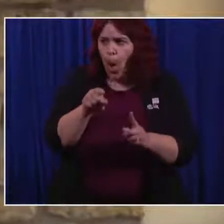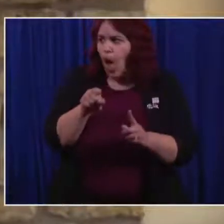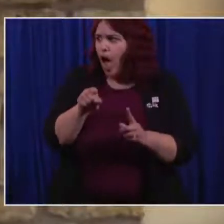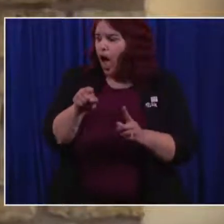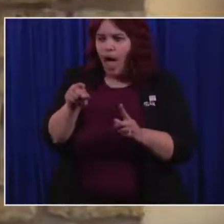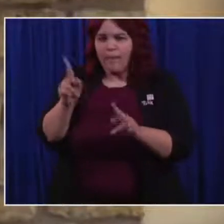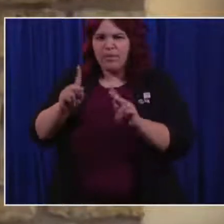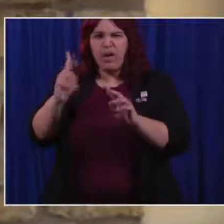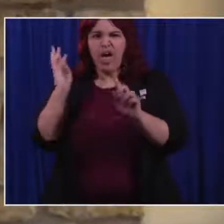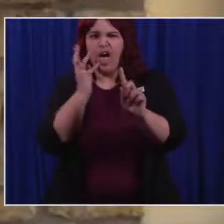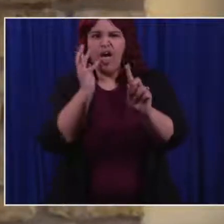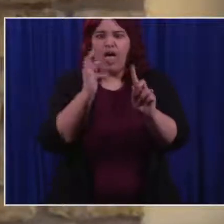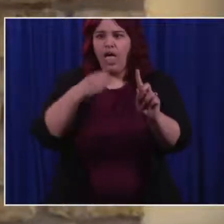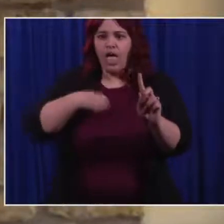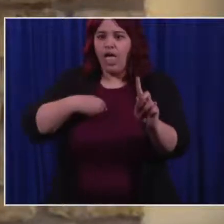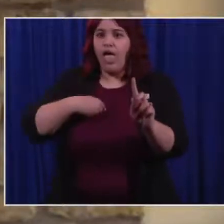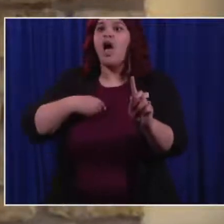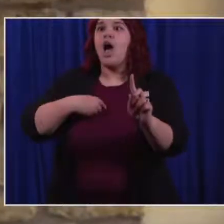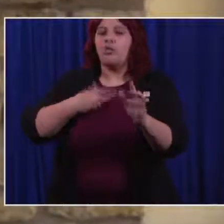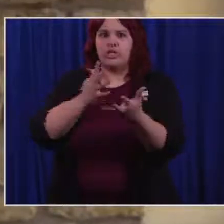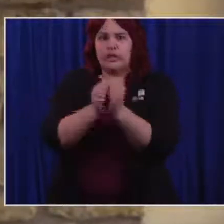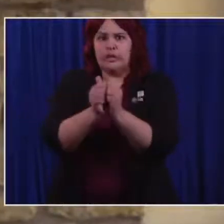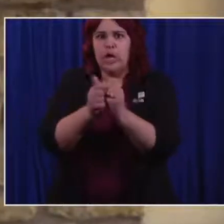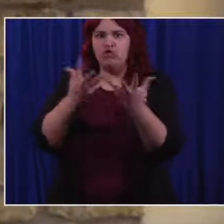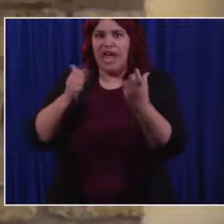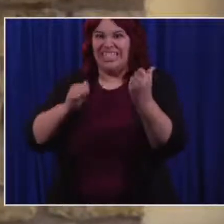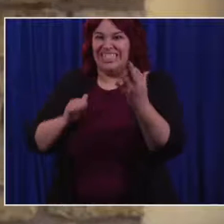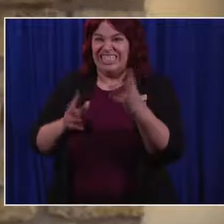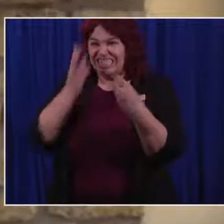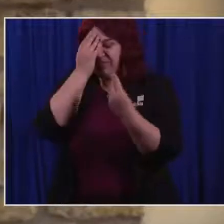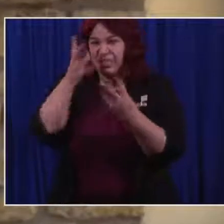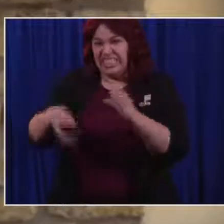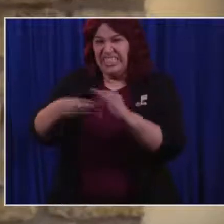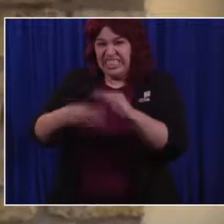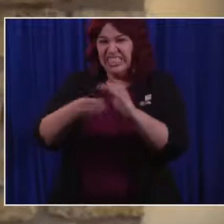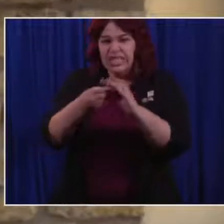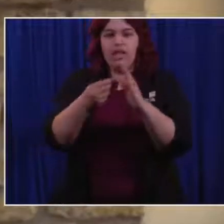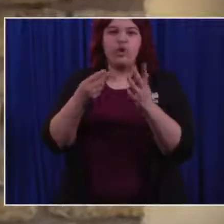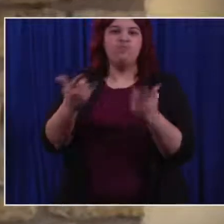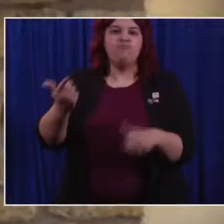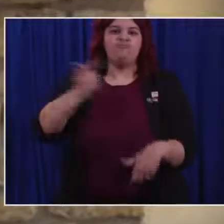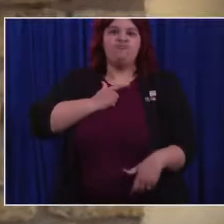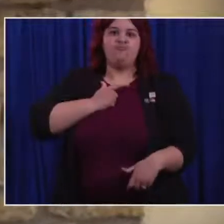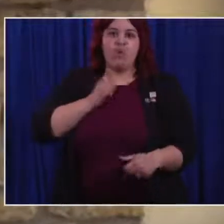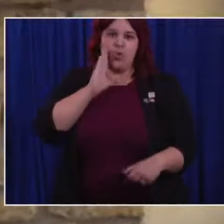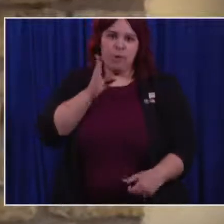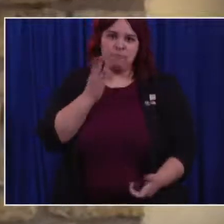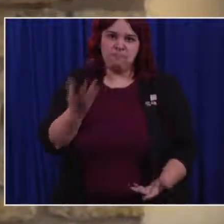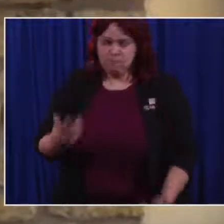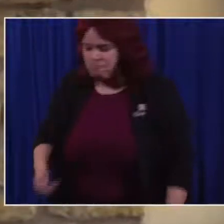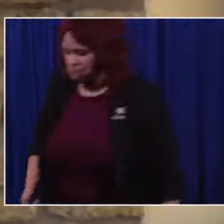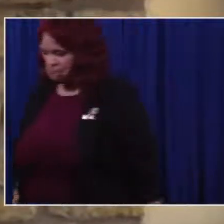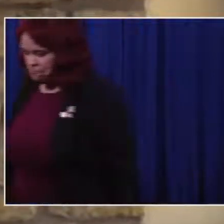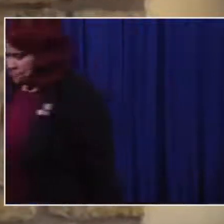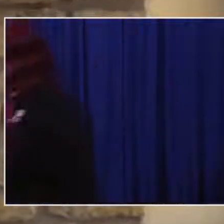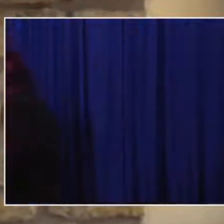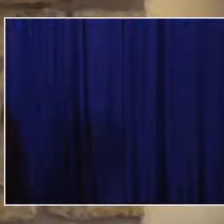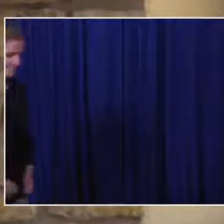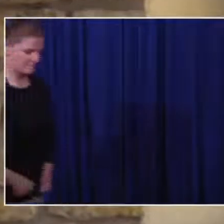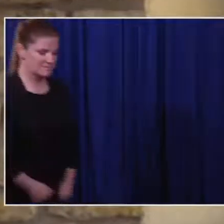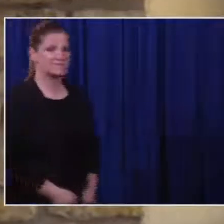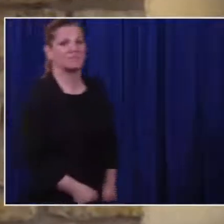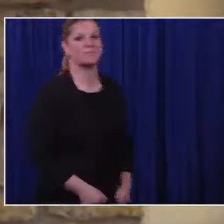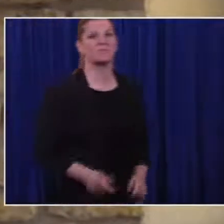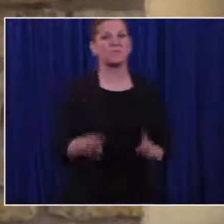Next question is from Adrian Robbins at WCMH in Columbus. Hi, Governor. My question is for you or Dr.